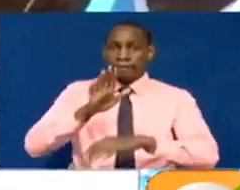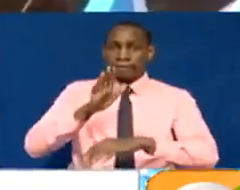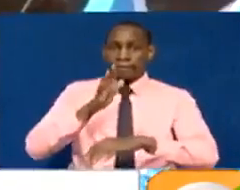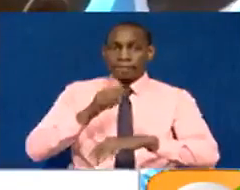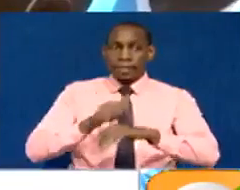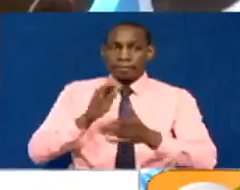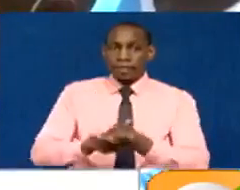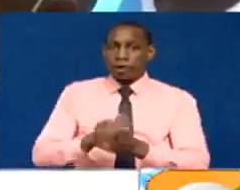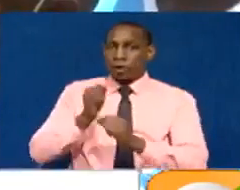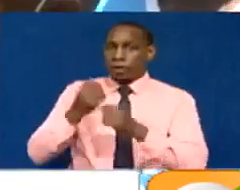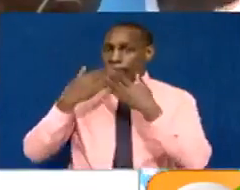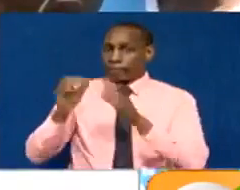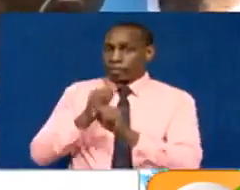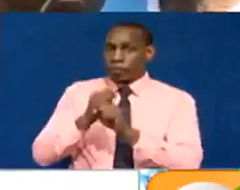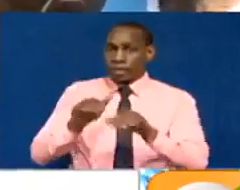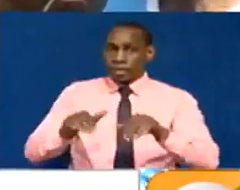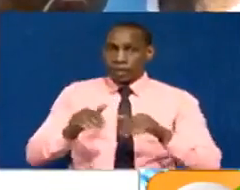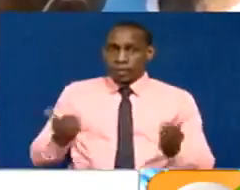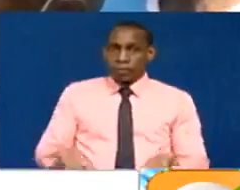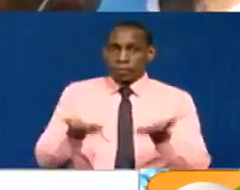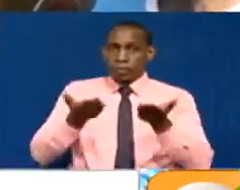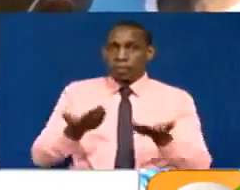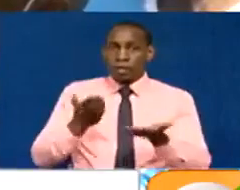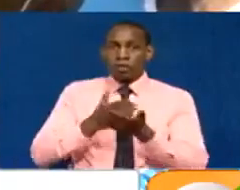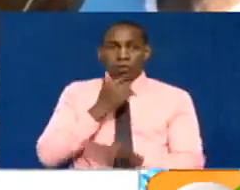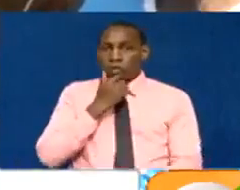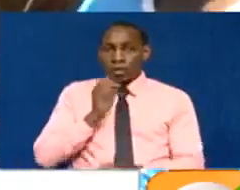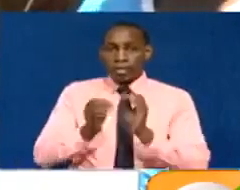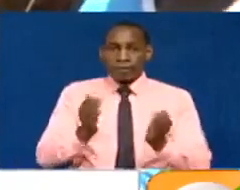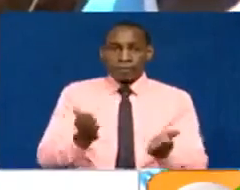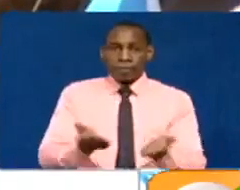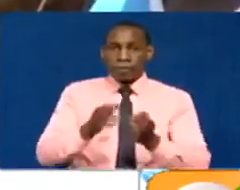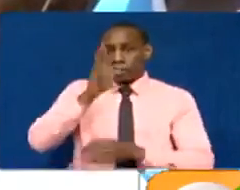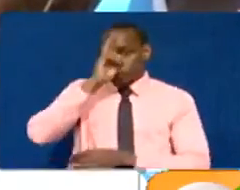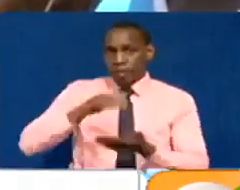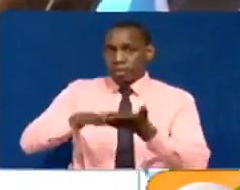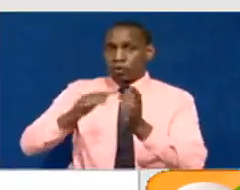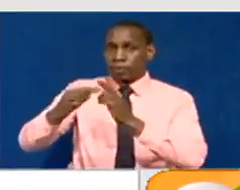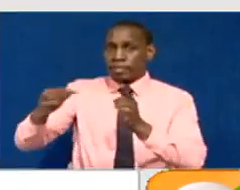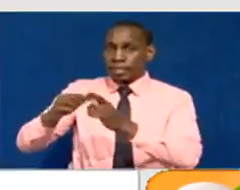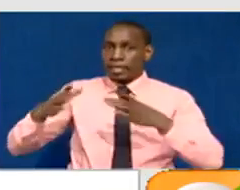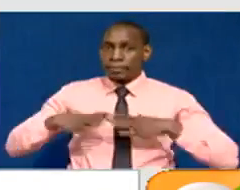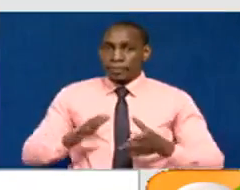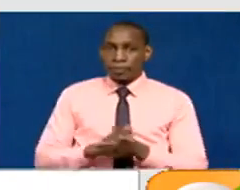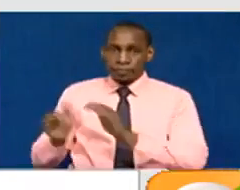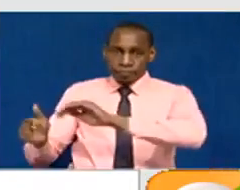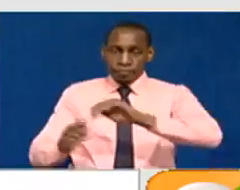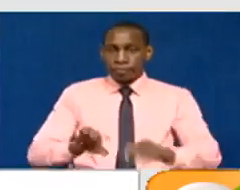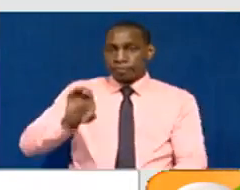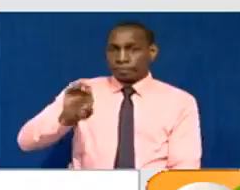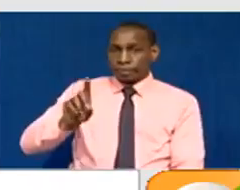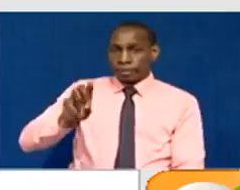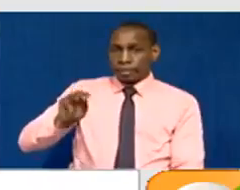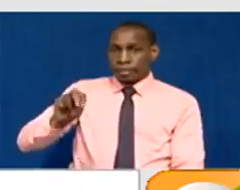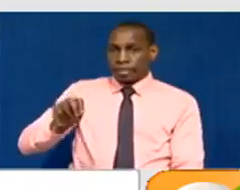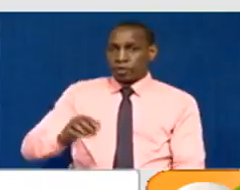Sema, mimi nimemalizana na kazi, I'm just waiting for promotion. So I was wondering if the promotion ya police is based on killing people. For the late Edwin Mburu,